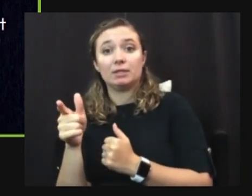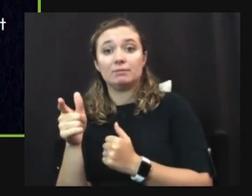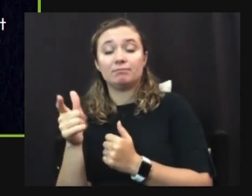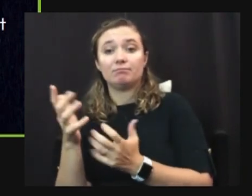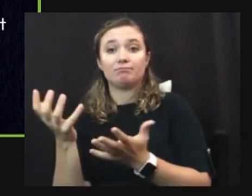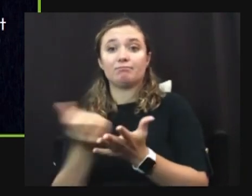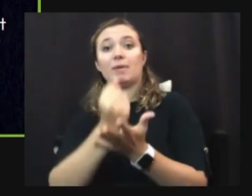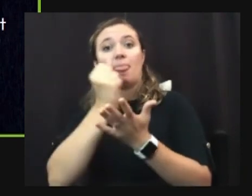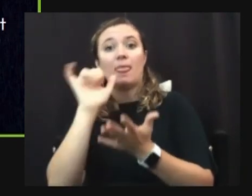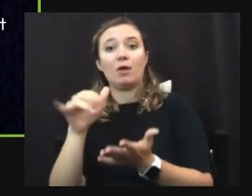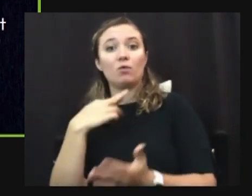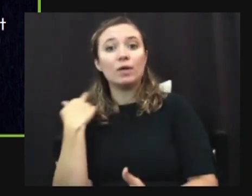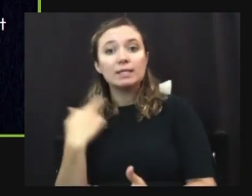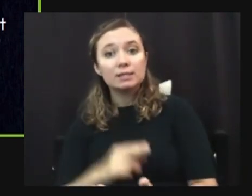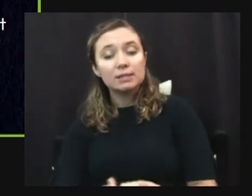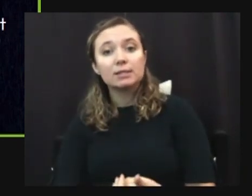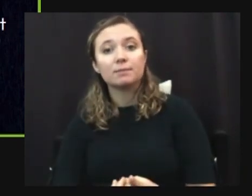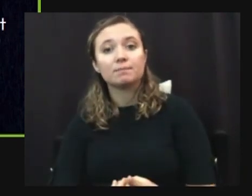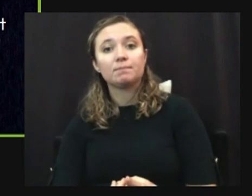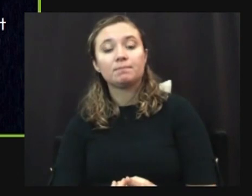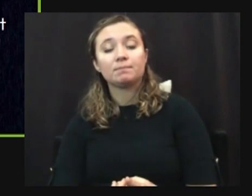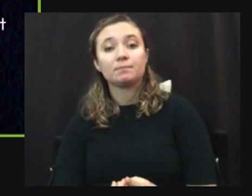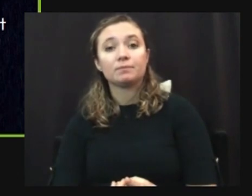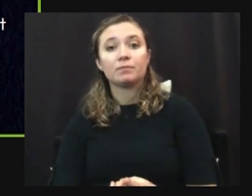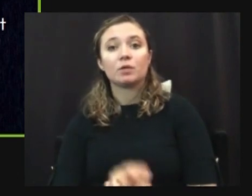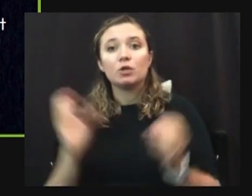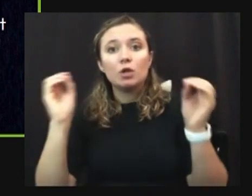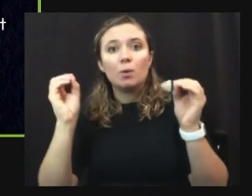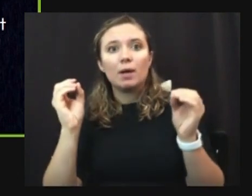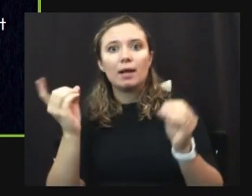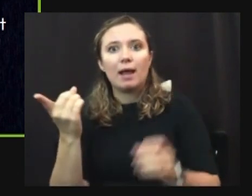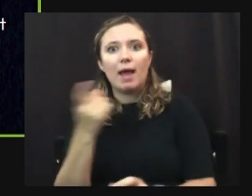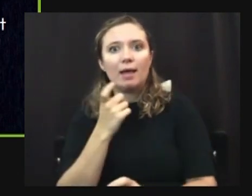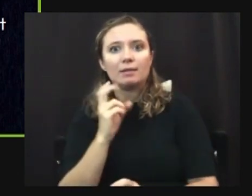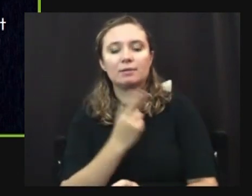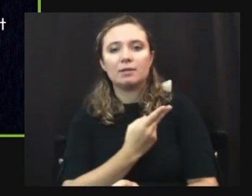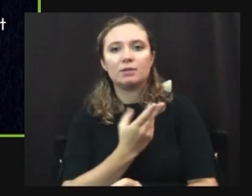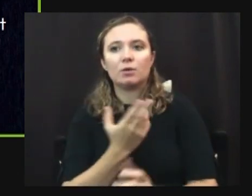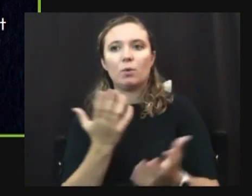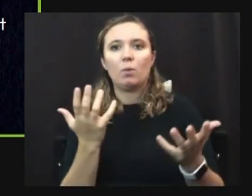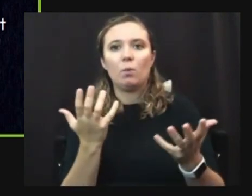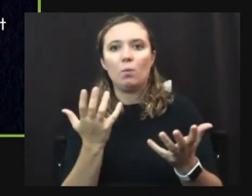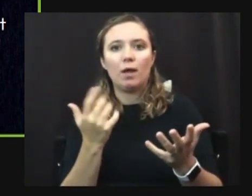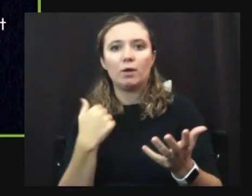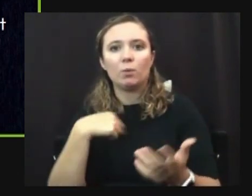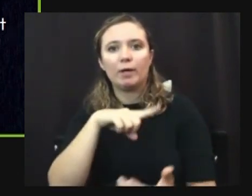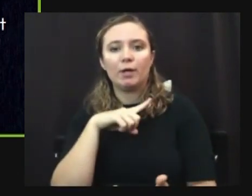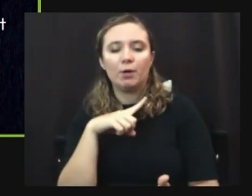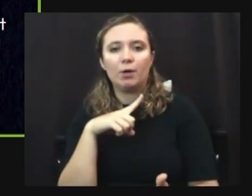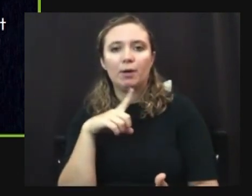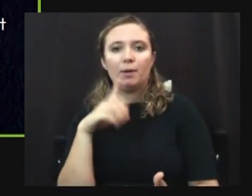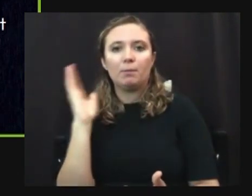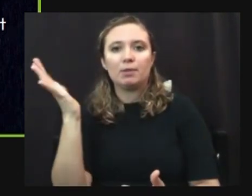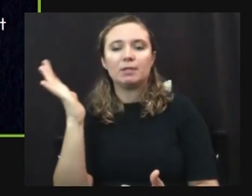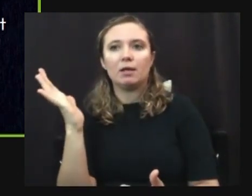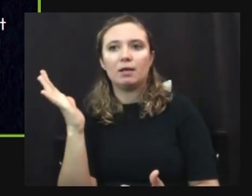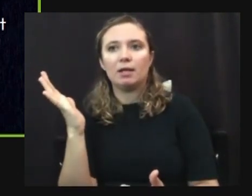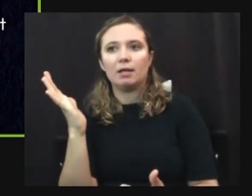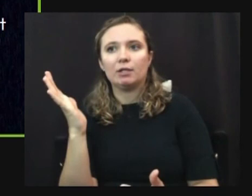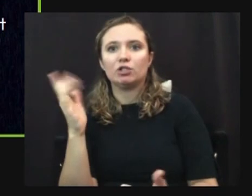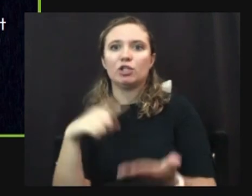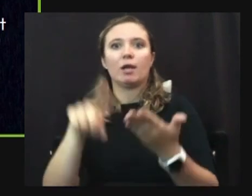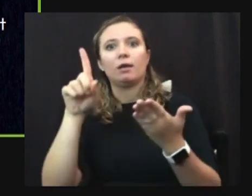No one asked us what we're presenting. No one asked us what we're going to talk about. They gave